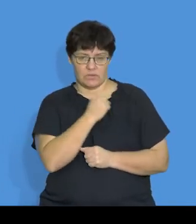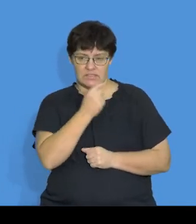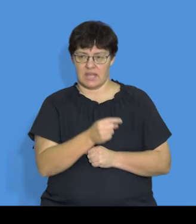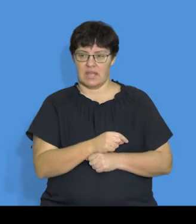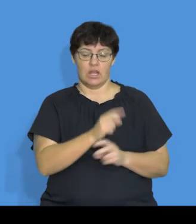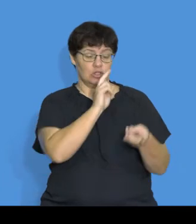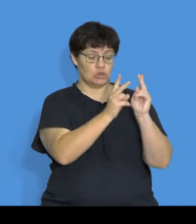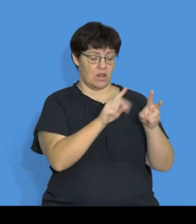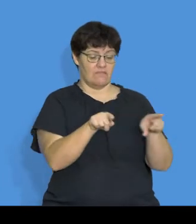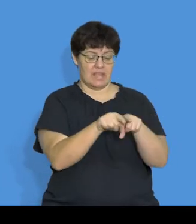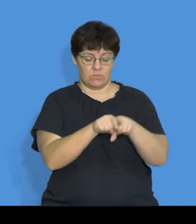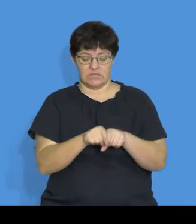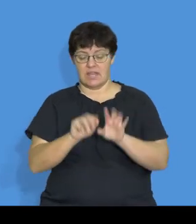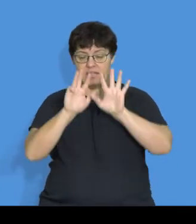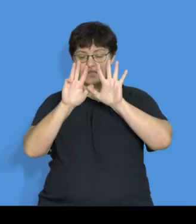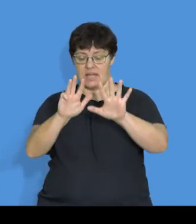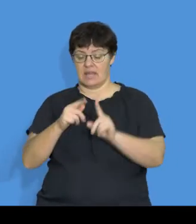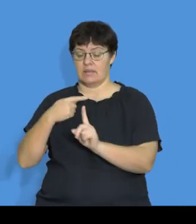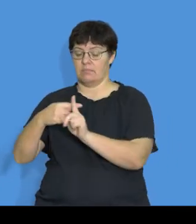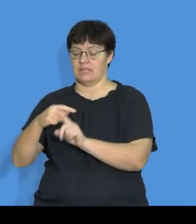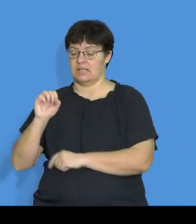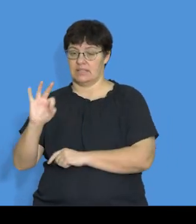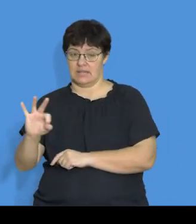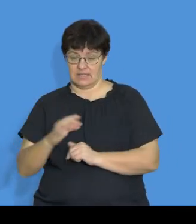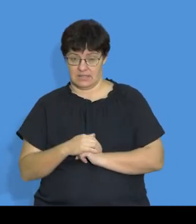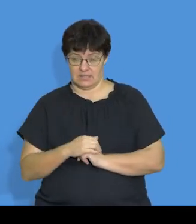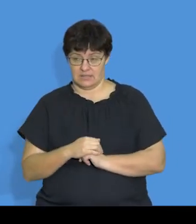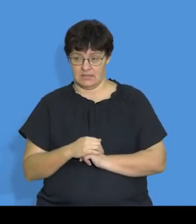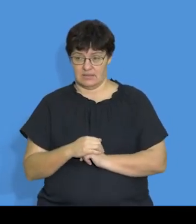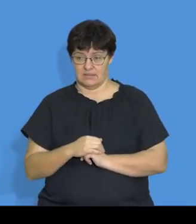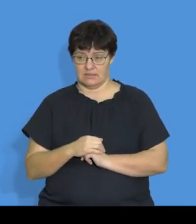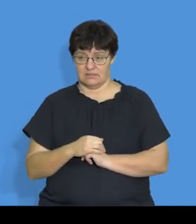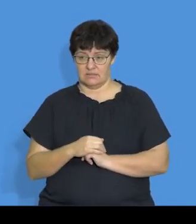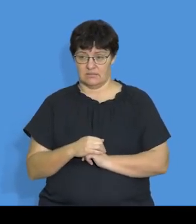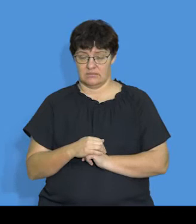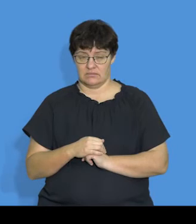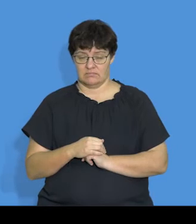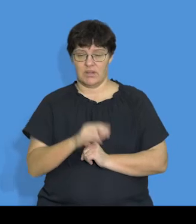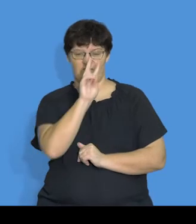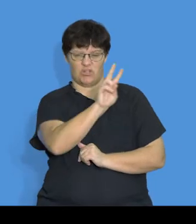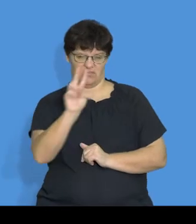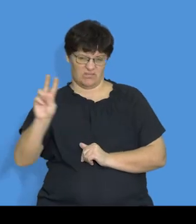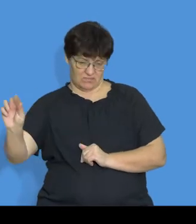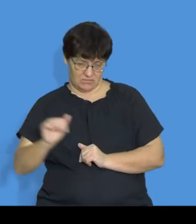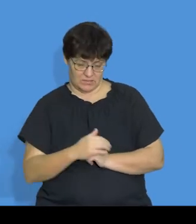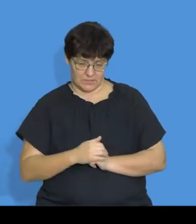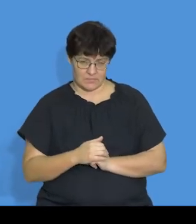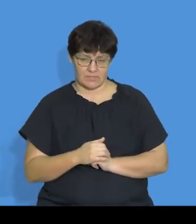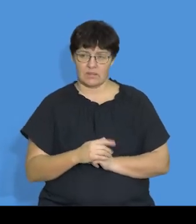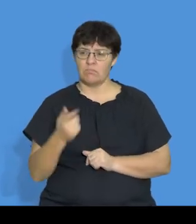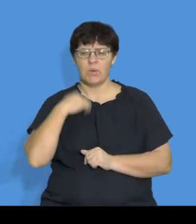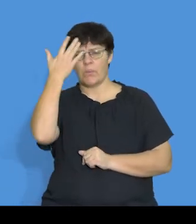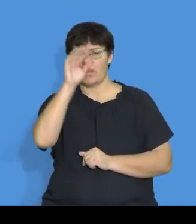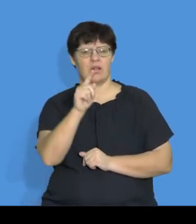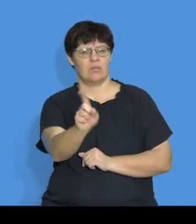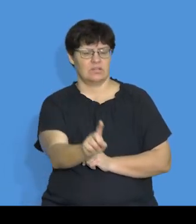12 is equals to 9 plus 3. Okay, this is in terms of voltage, right? But what do we know?